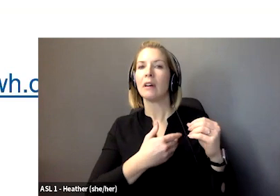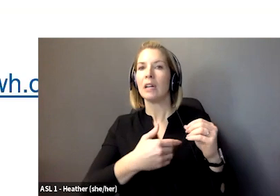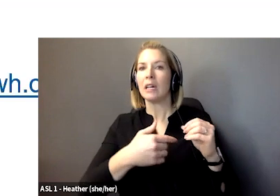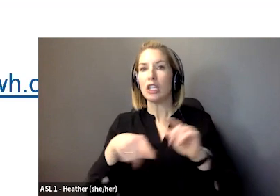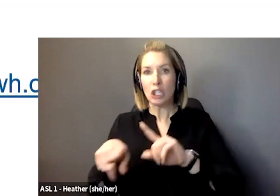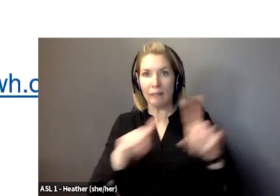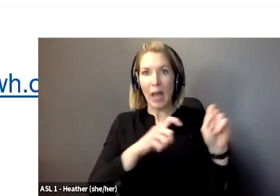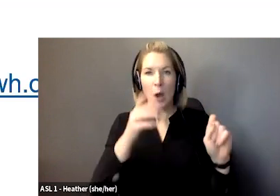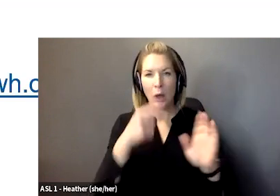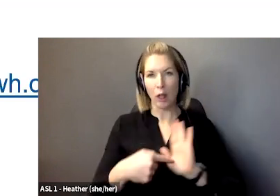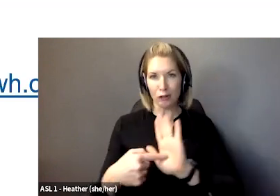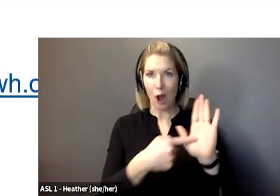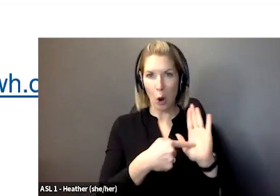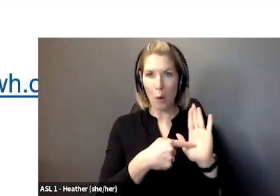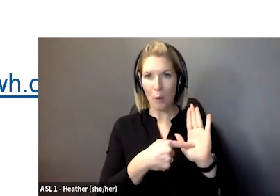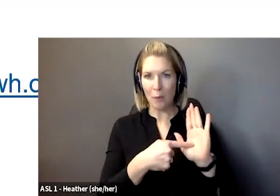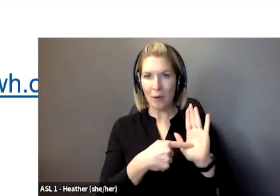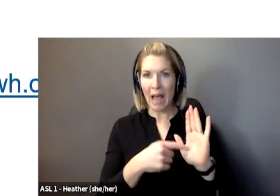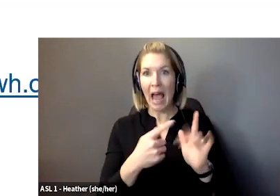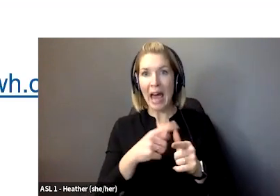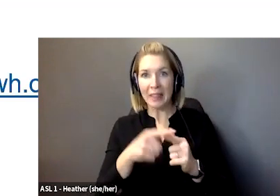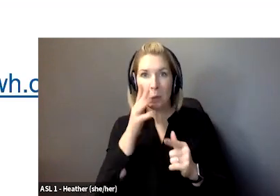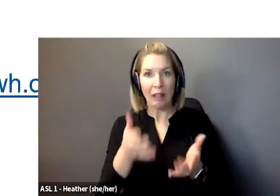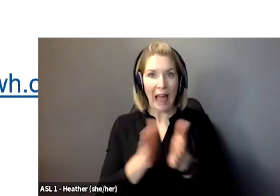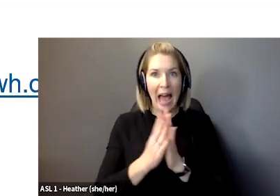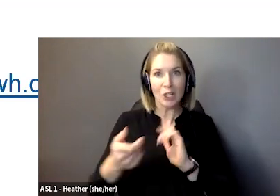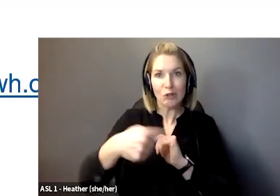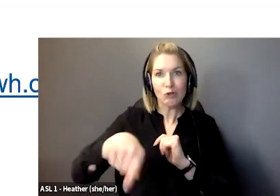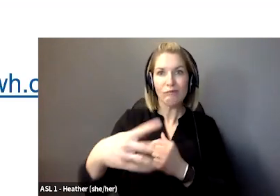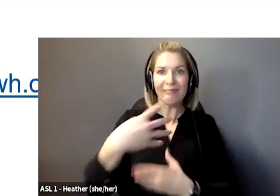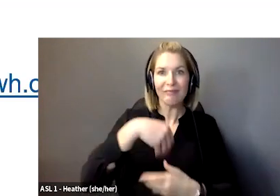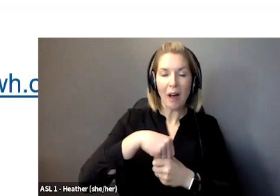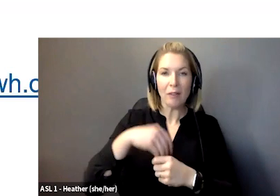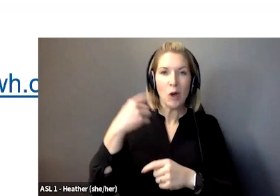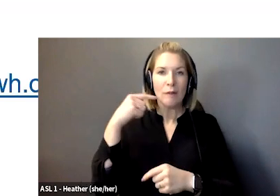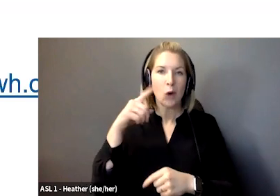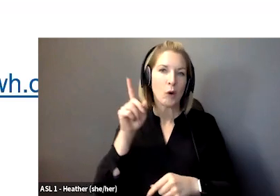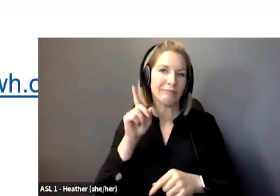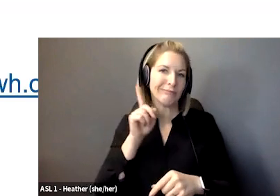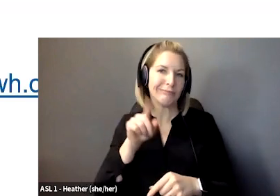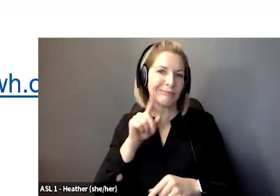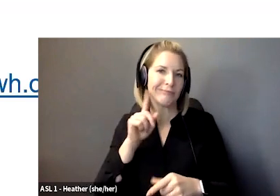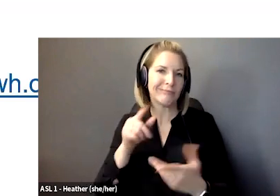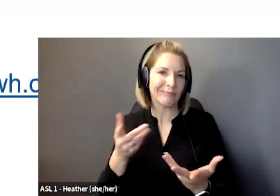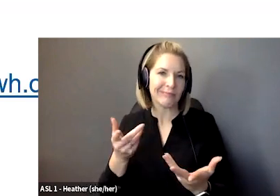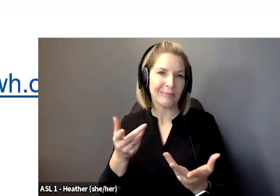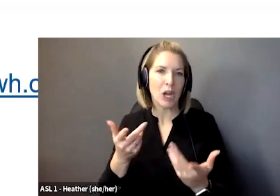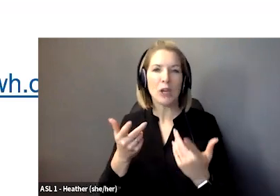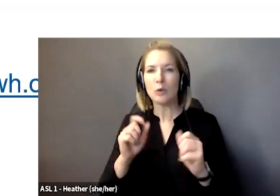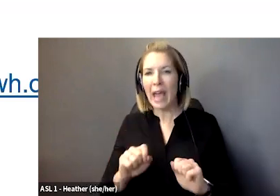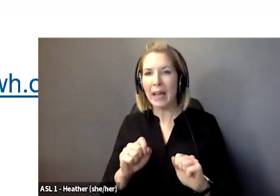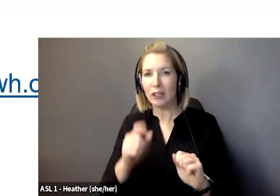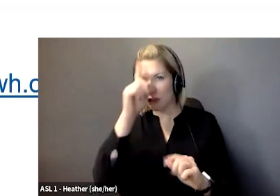survey. And we're going to actually ask you to participate in a mock portion of the Delphi survey where you can rate strategies